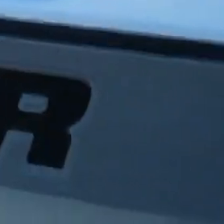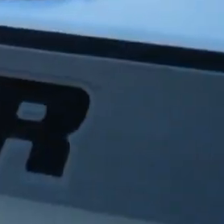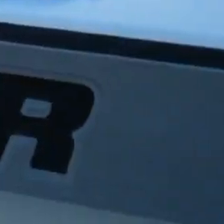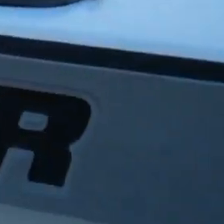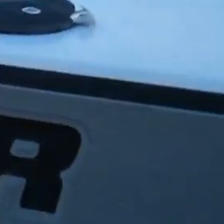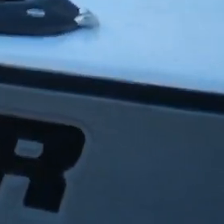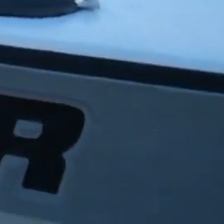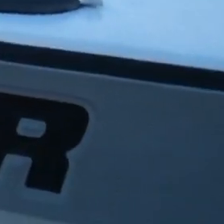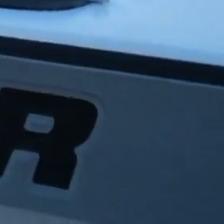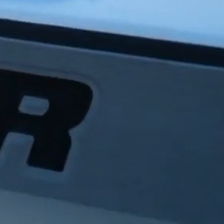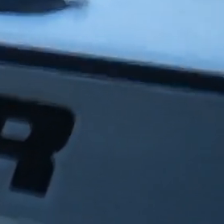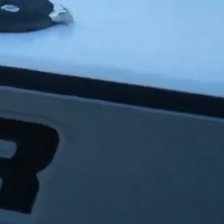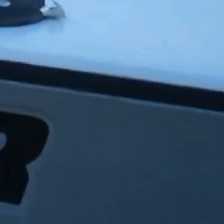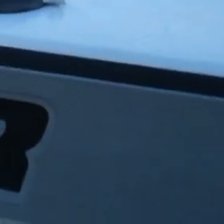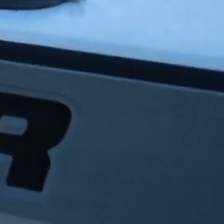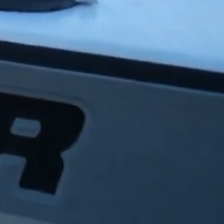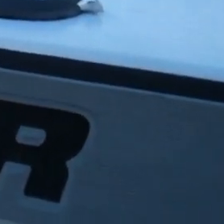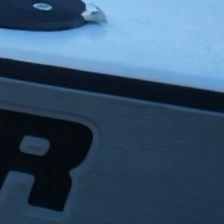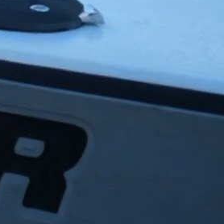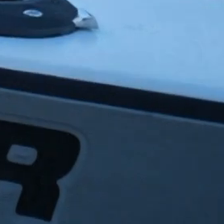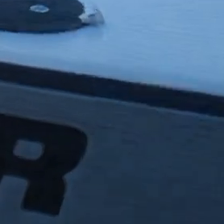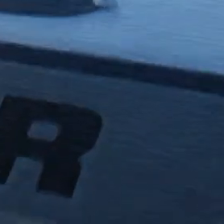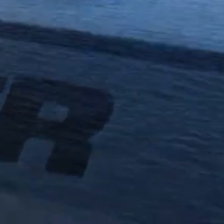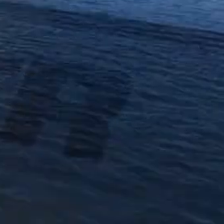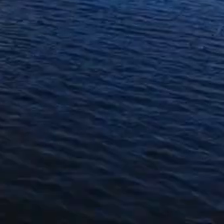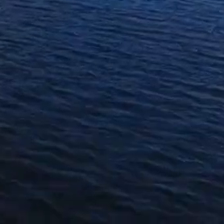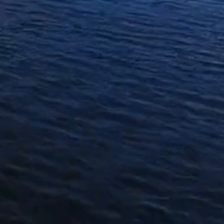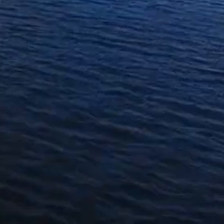angling, and nautical adventure needs.